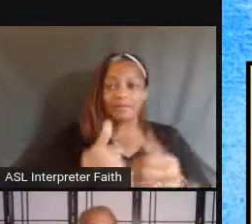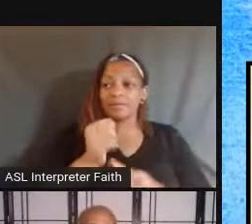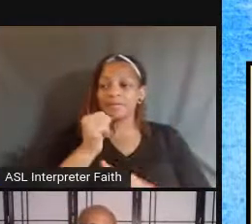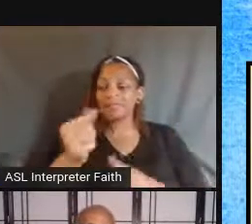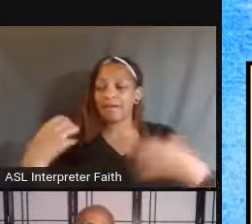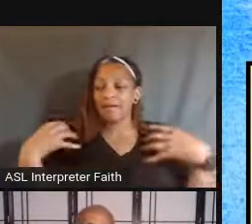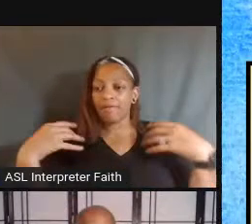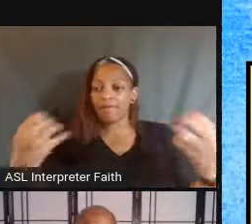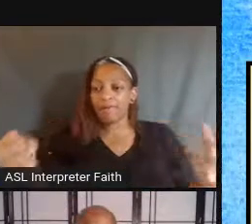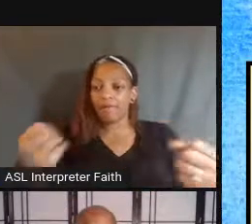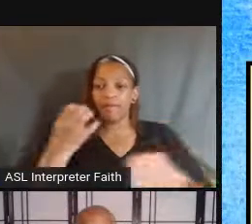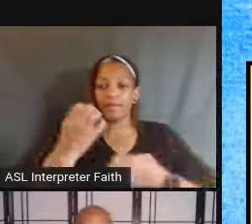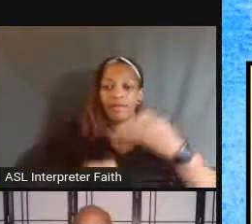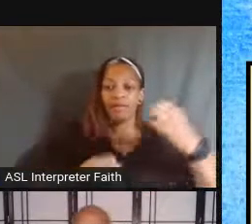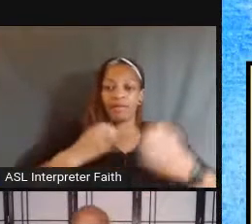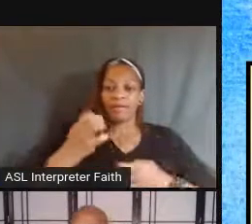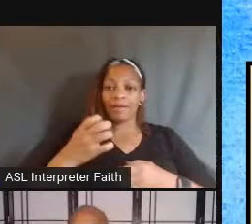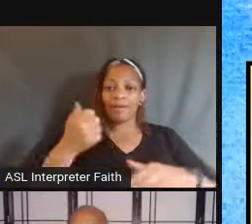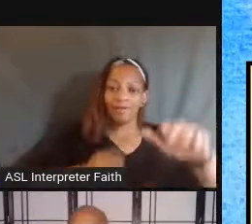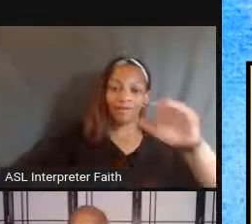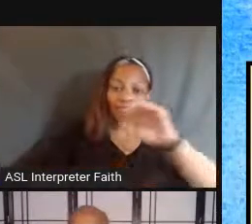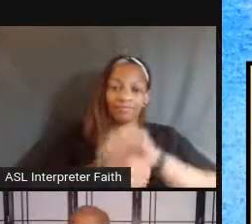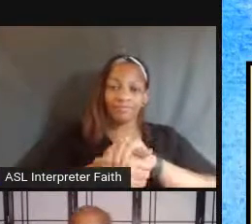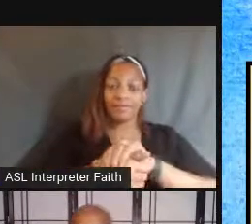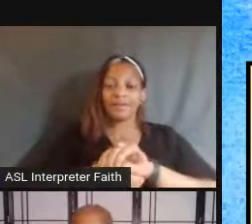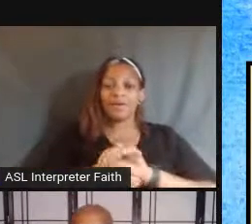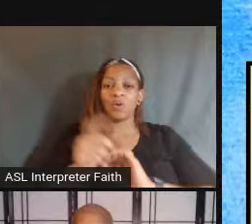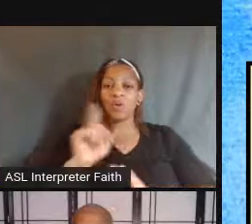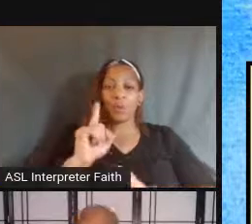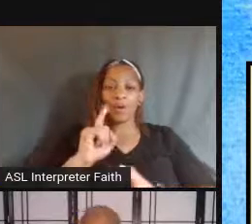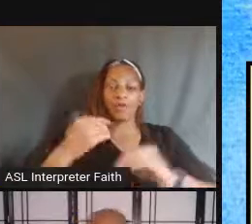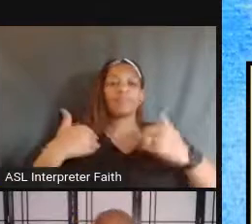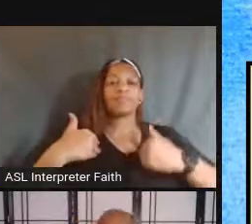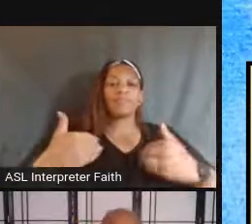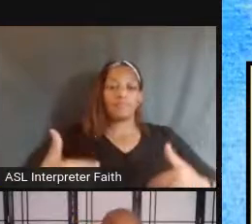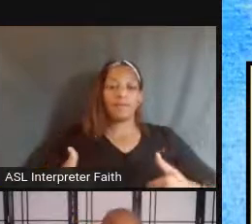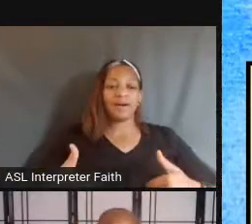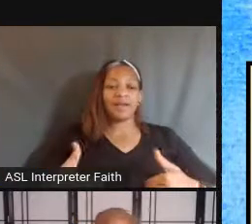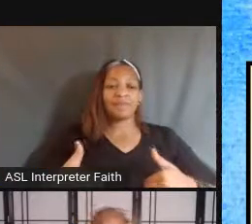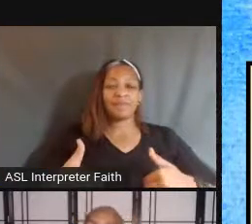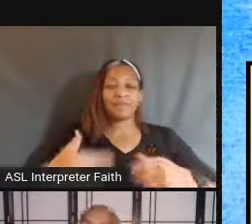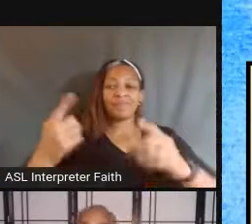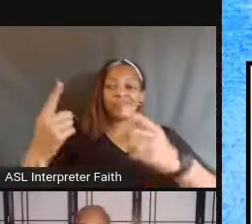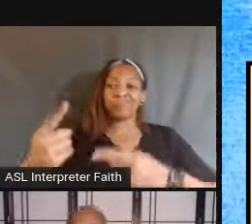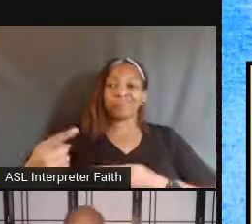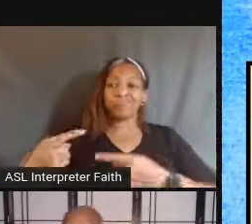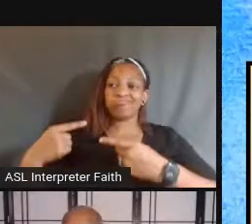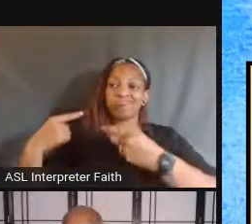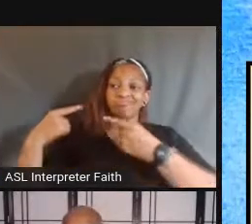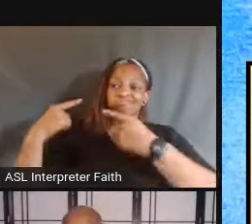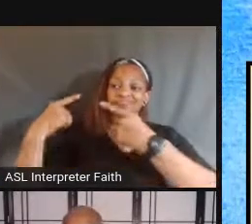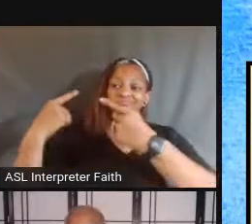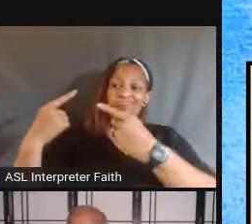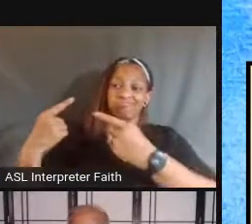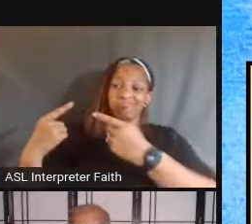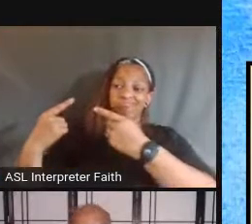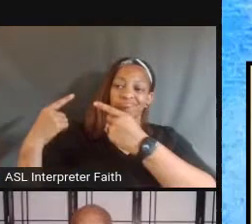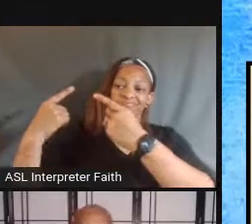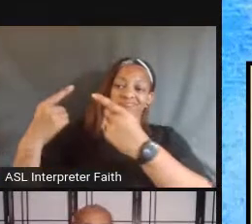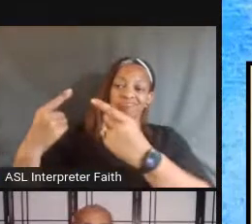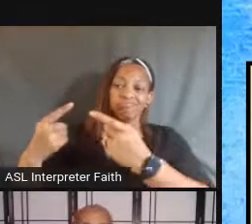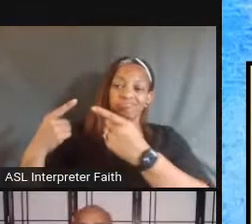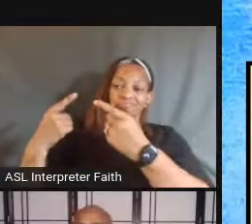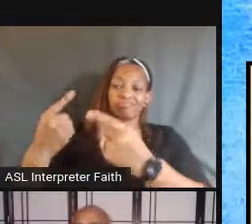emotions can hide within our bodies. And over time, this energy